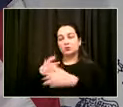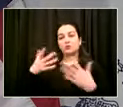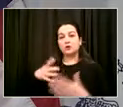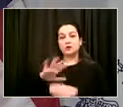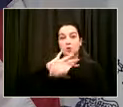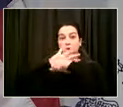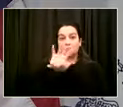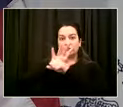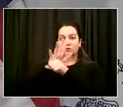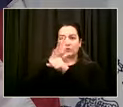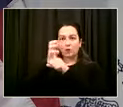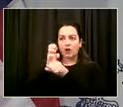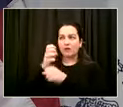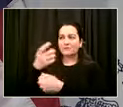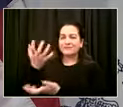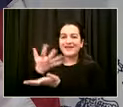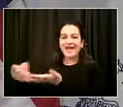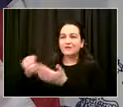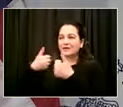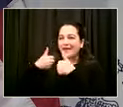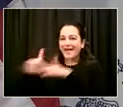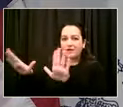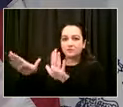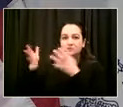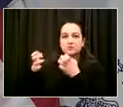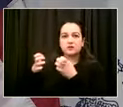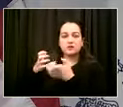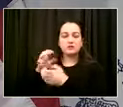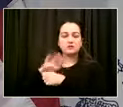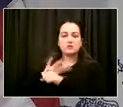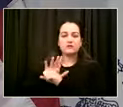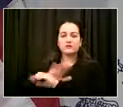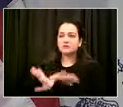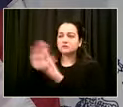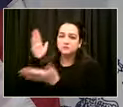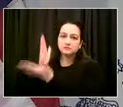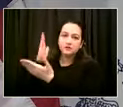it provides protection for a meaningful period of time,